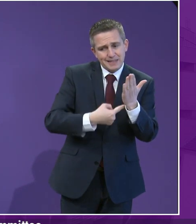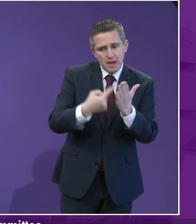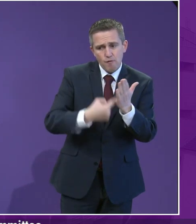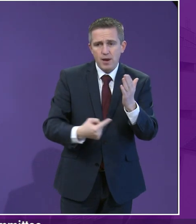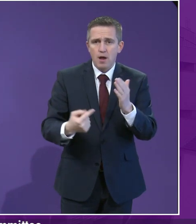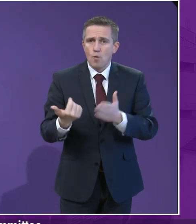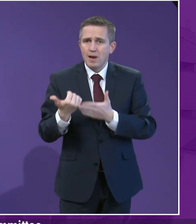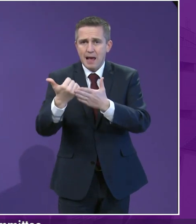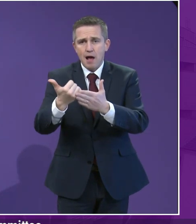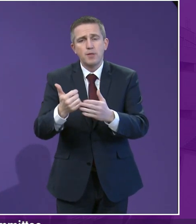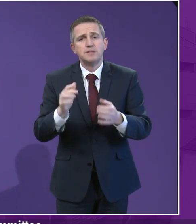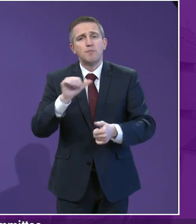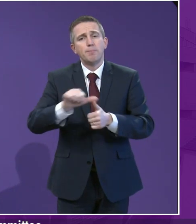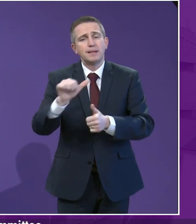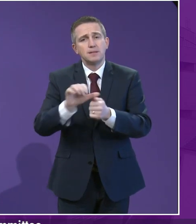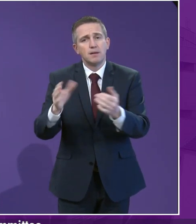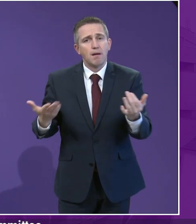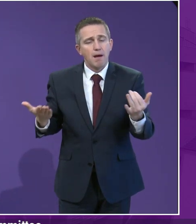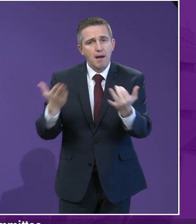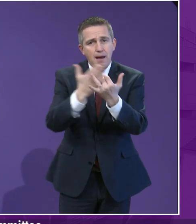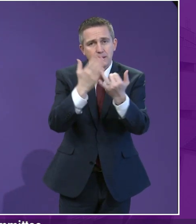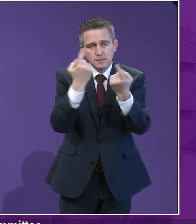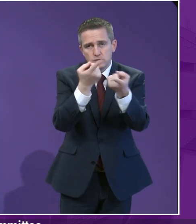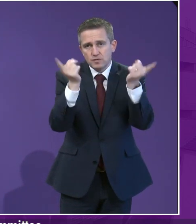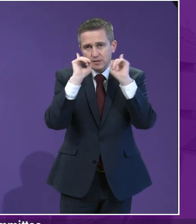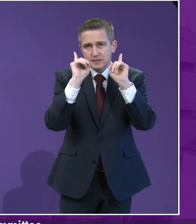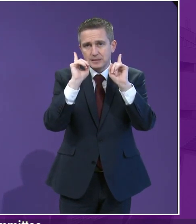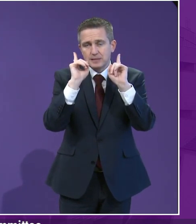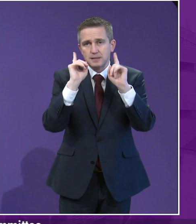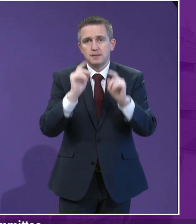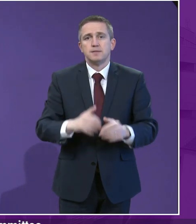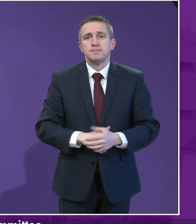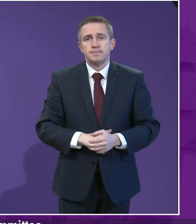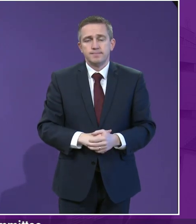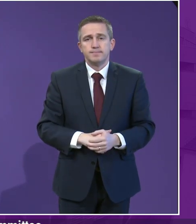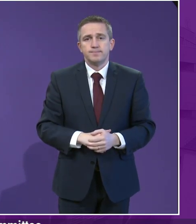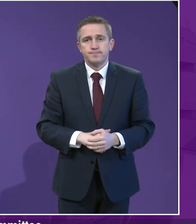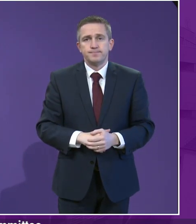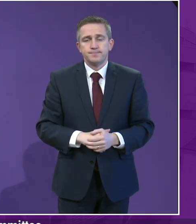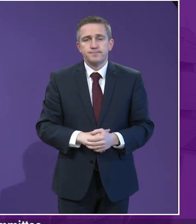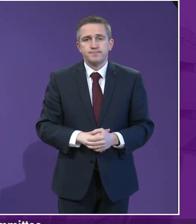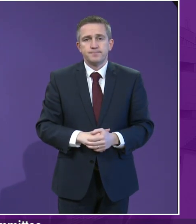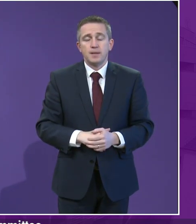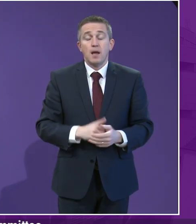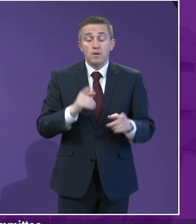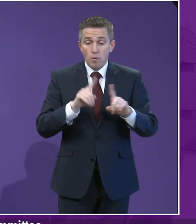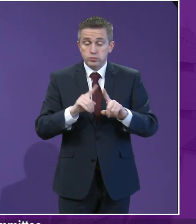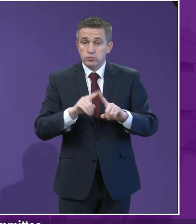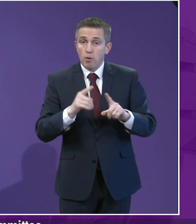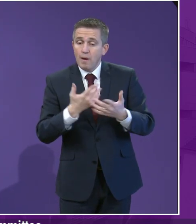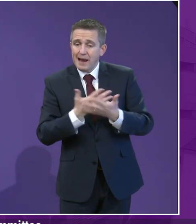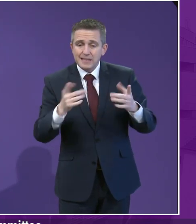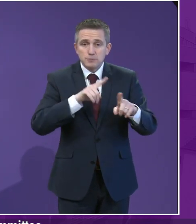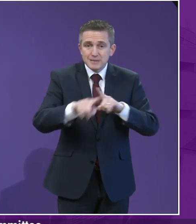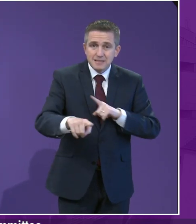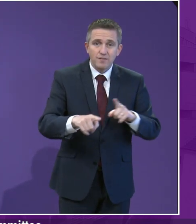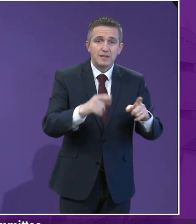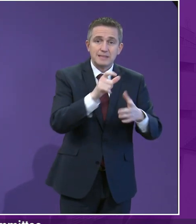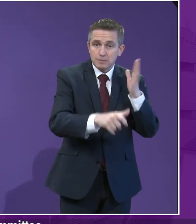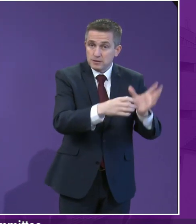in there that, you know, are very specific to people from deprived backgrounds or care experience. So I'd like to see some of those recommendations specifically extended